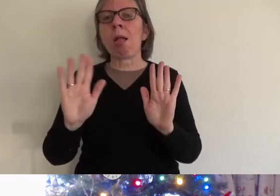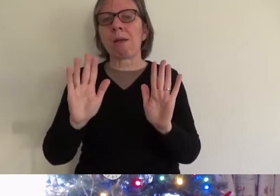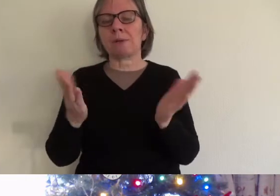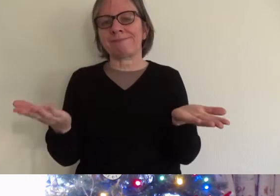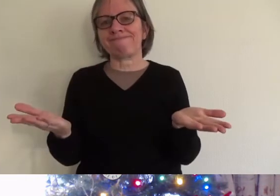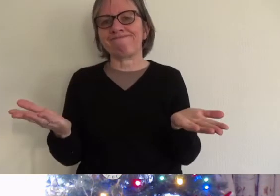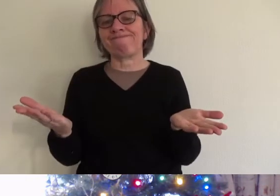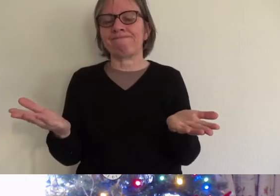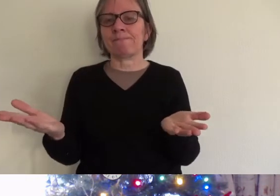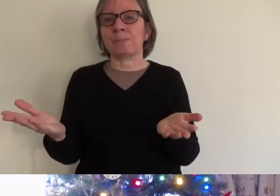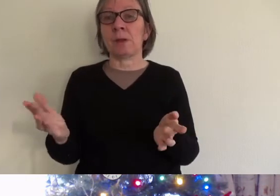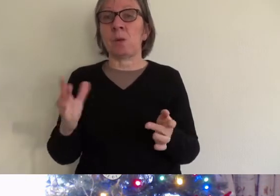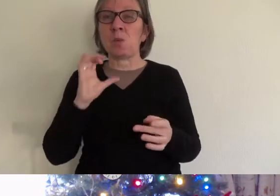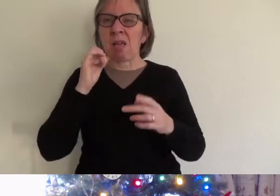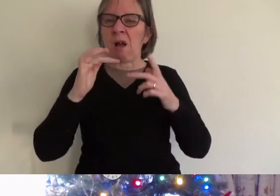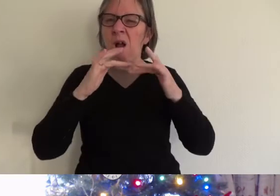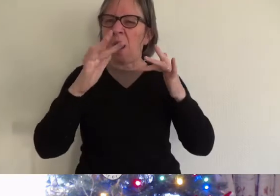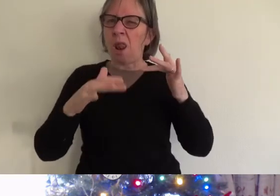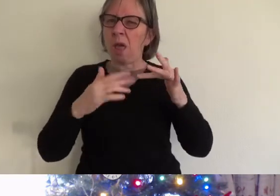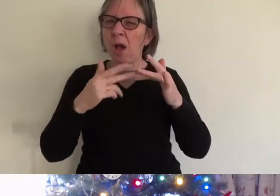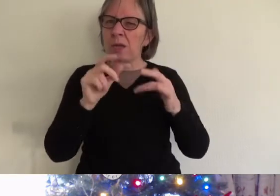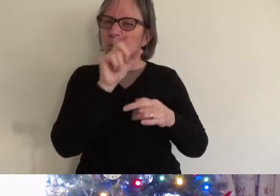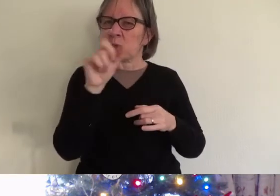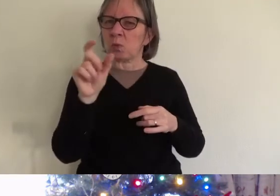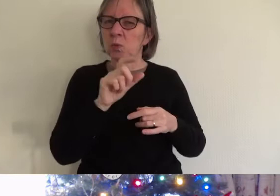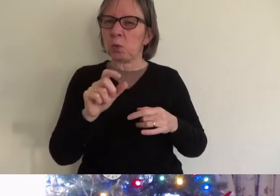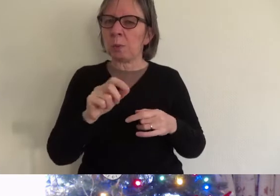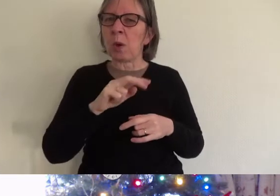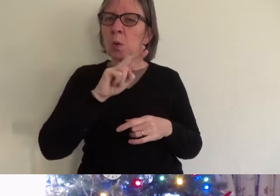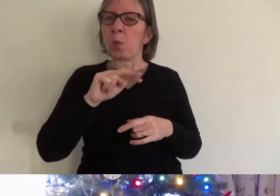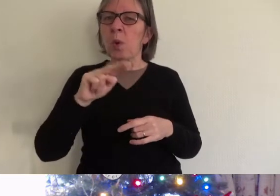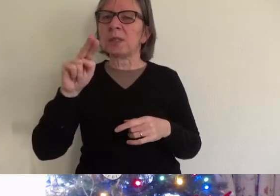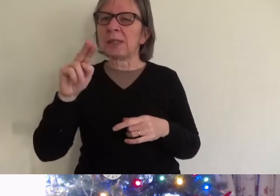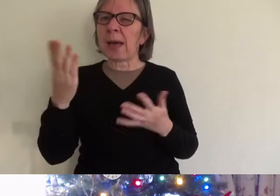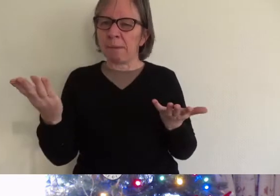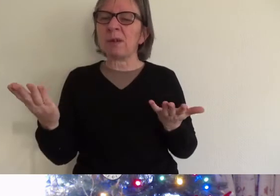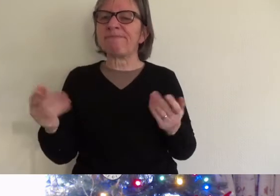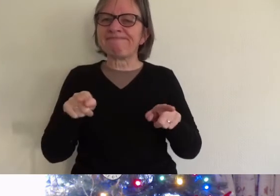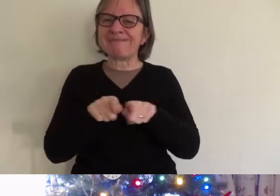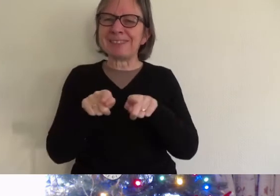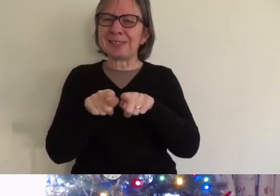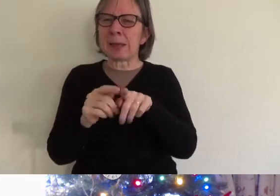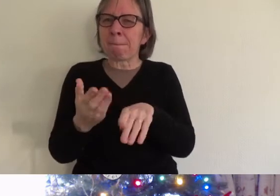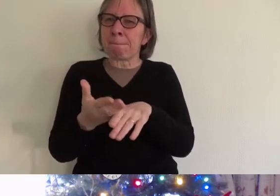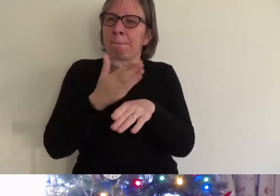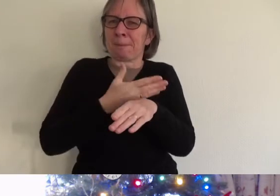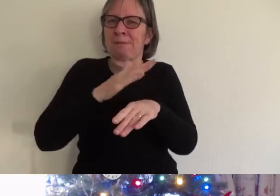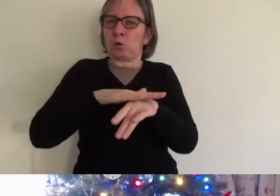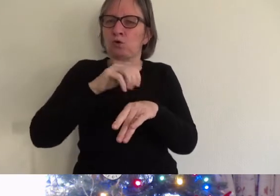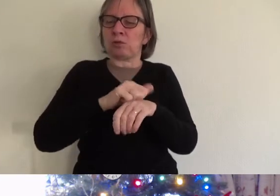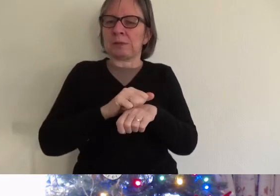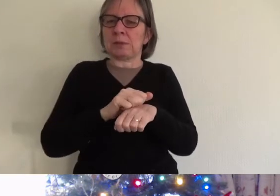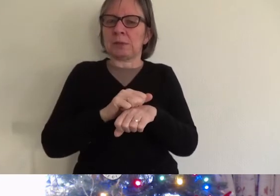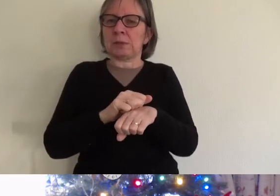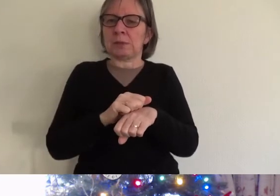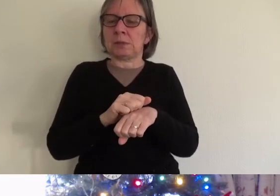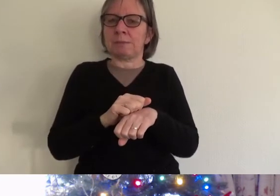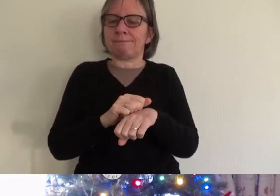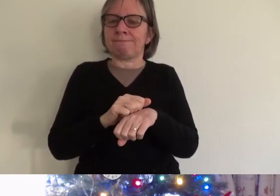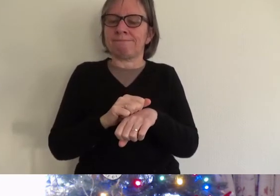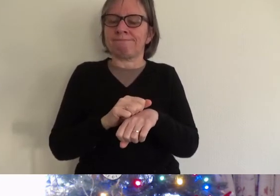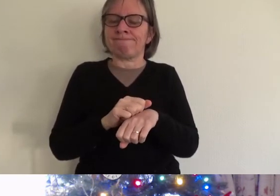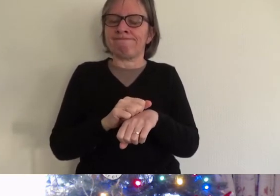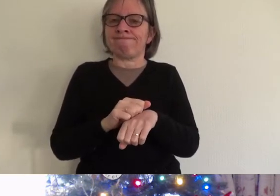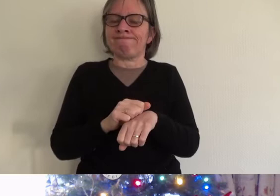So most of the things that we're doing online, on Zoom, on WhatsApp, will be back on from this coming week. Before Christmas, we